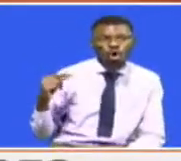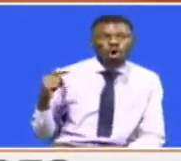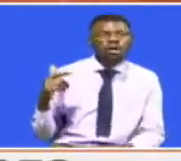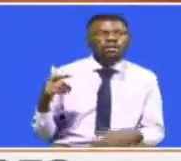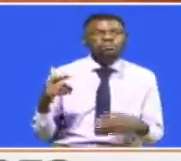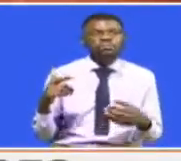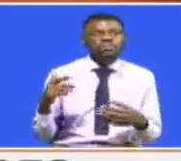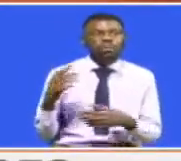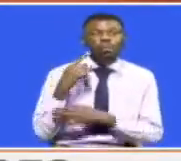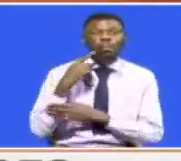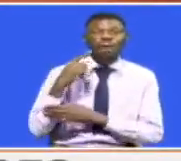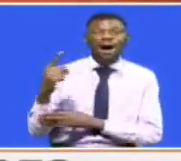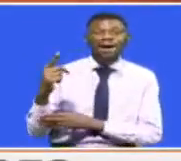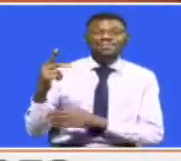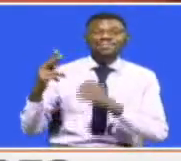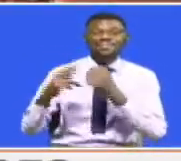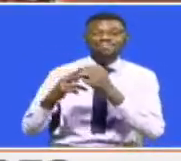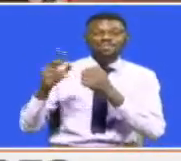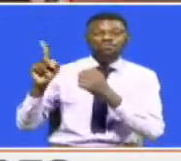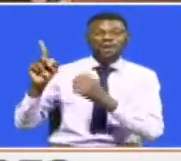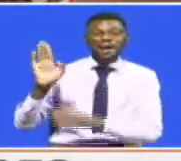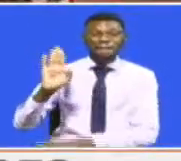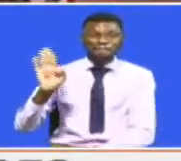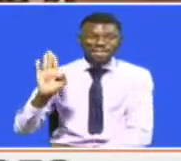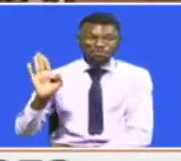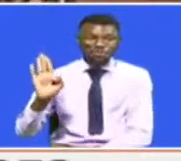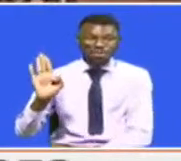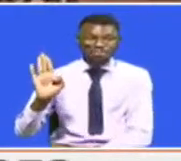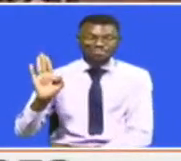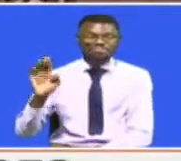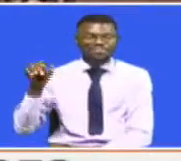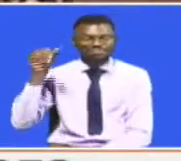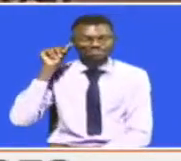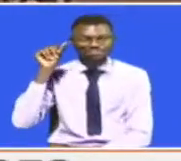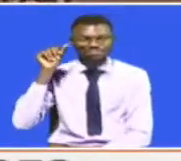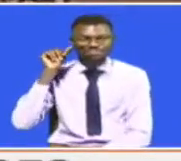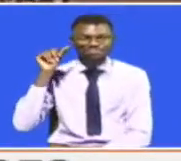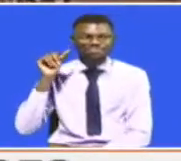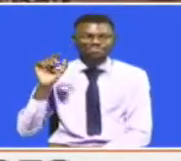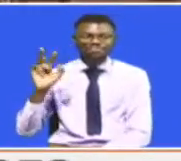worth 171 billion shillings. Alan Ochanda,